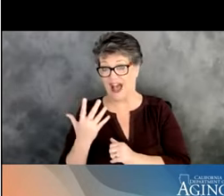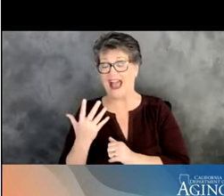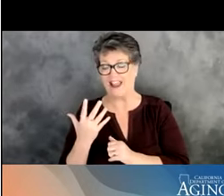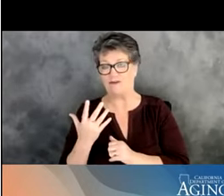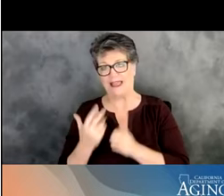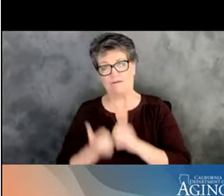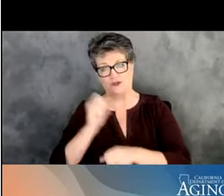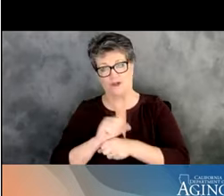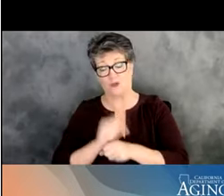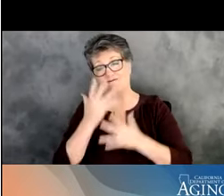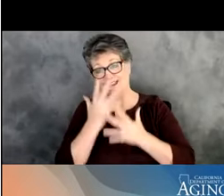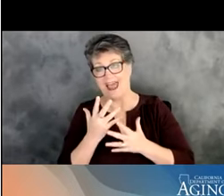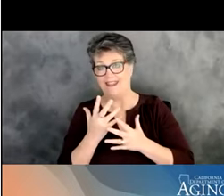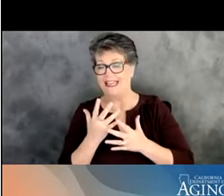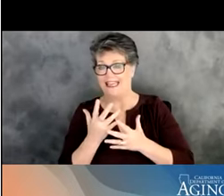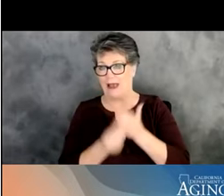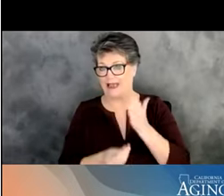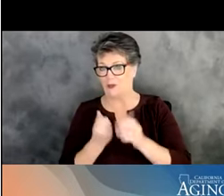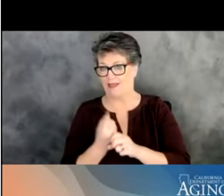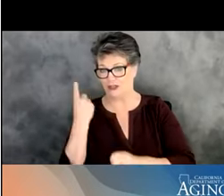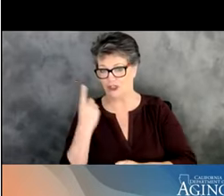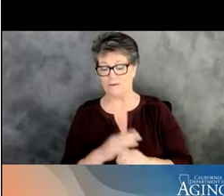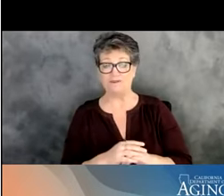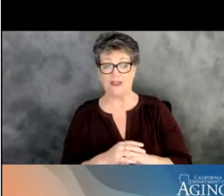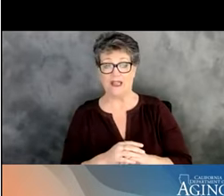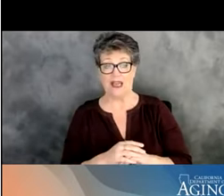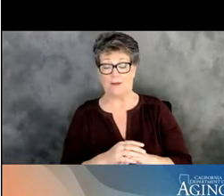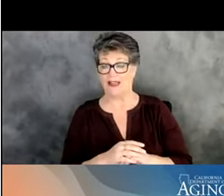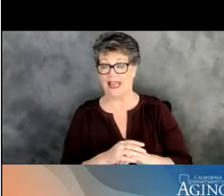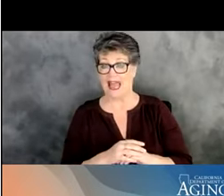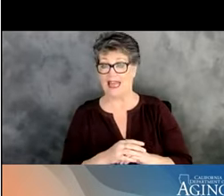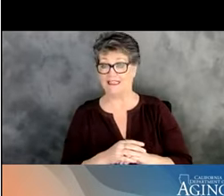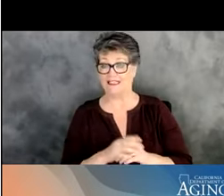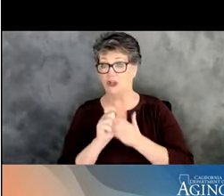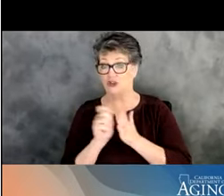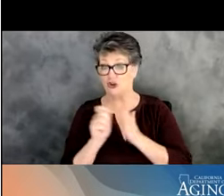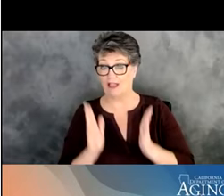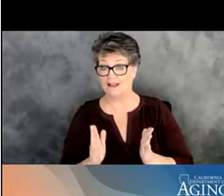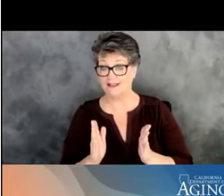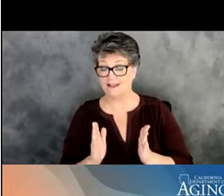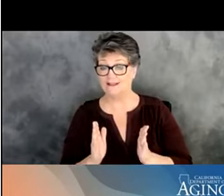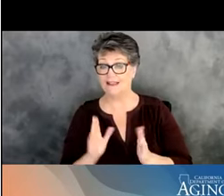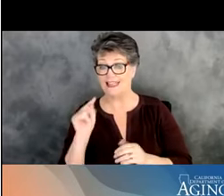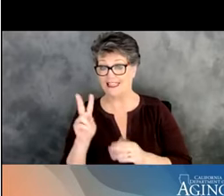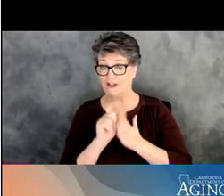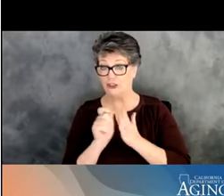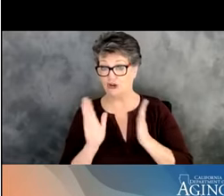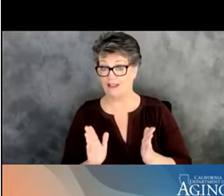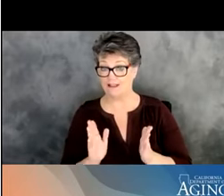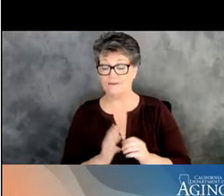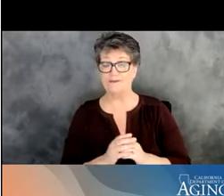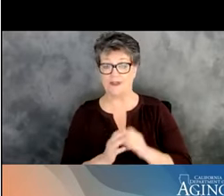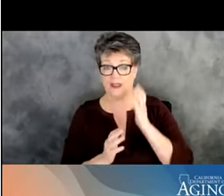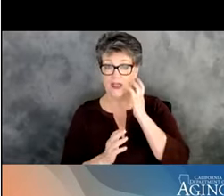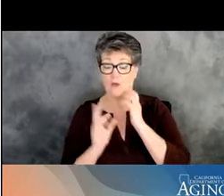lifting. Sadly, mom passed last year. But as a broadcast journalist by trade, one of my goals is